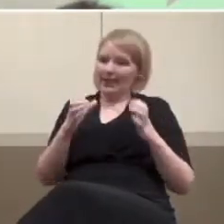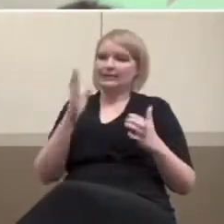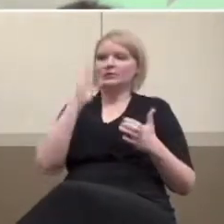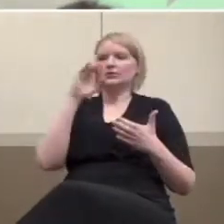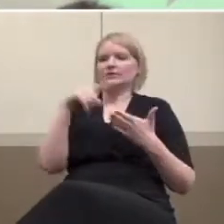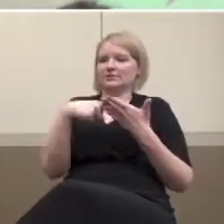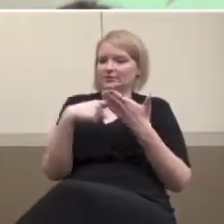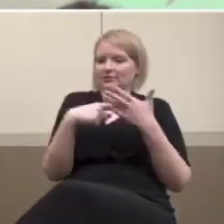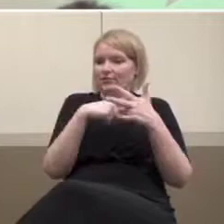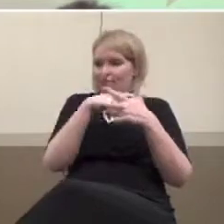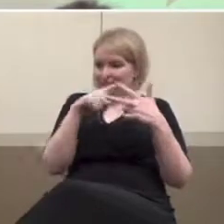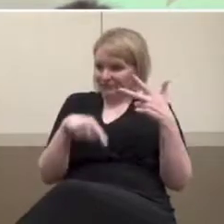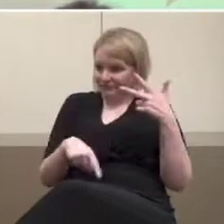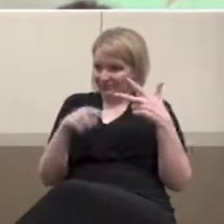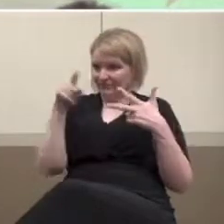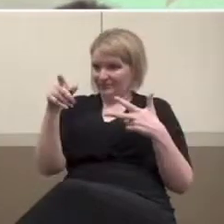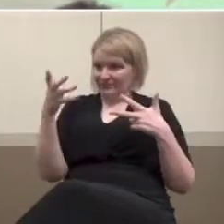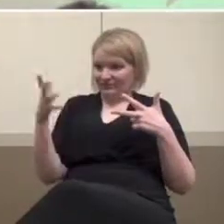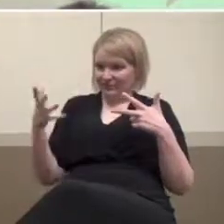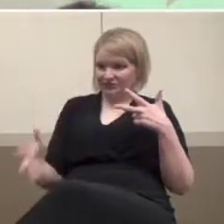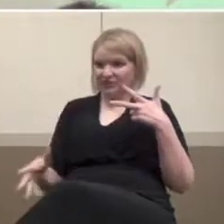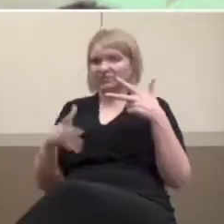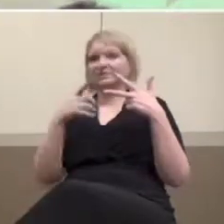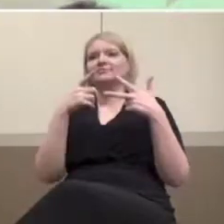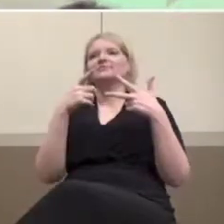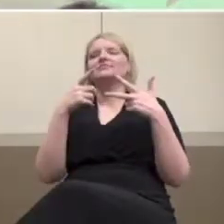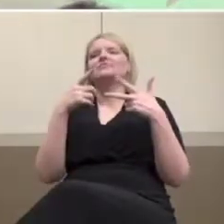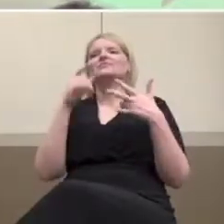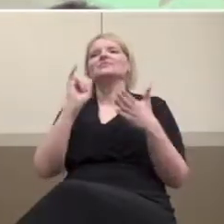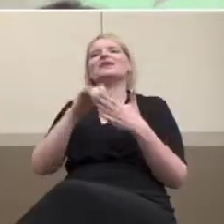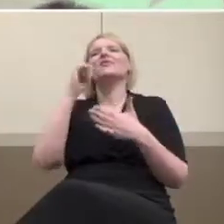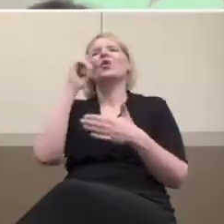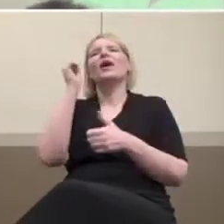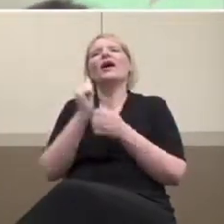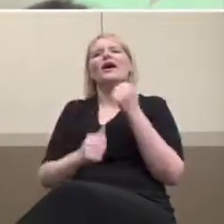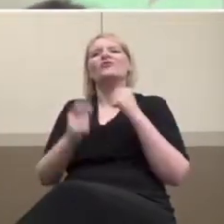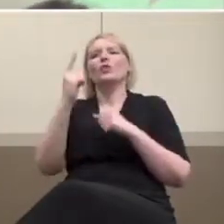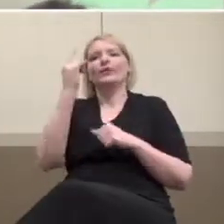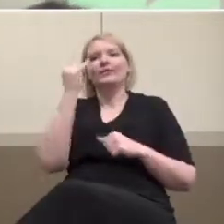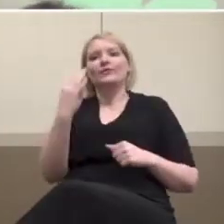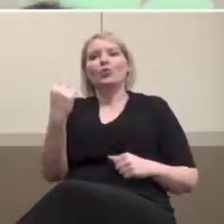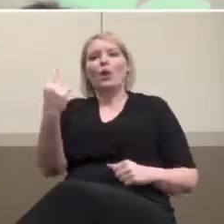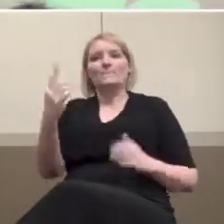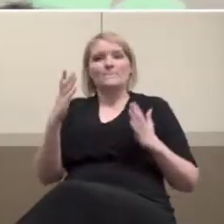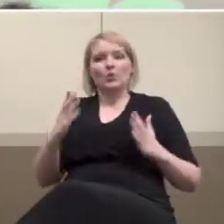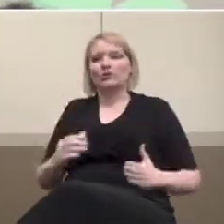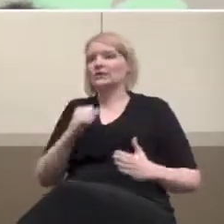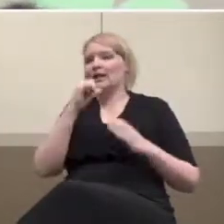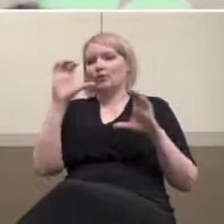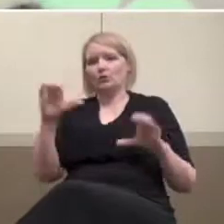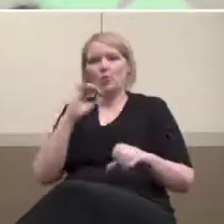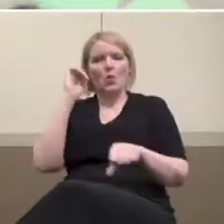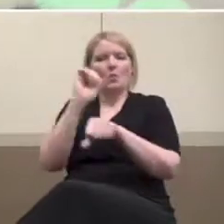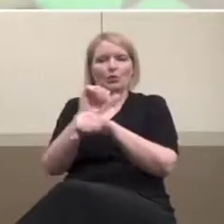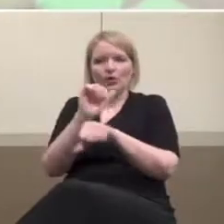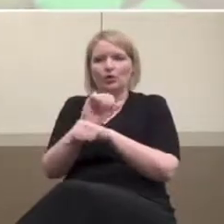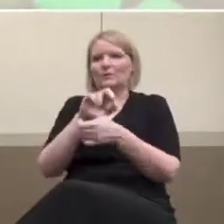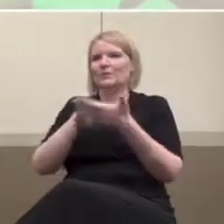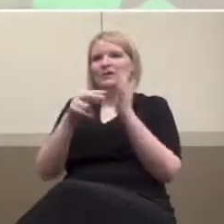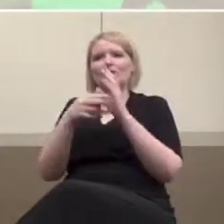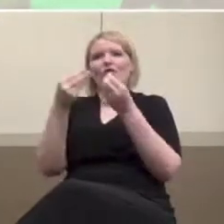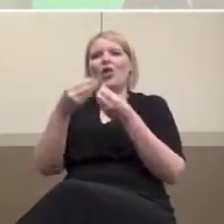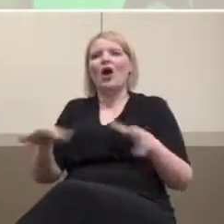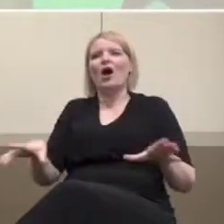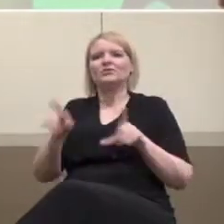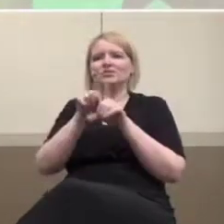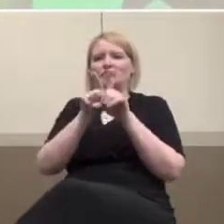you arrive on time? Are you prepared? Did you complete your homework? And this is for everybody. So if one person didn't do their homework, then they already lost a star. So they might